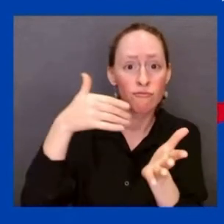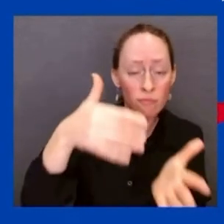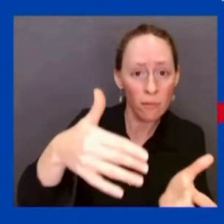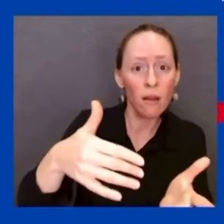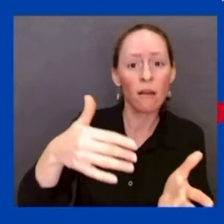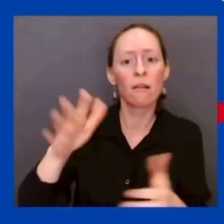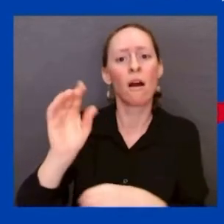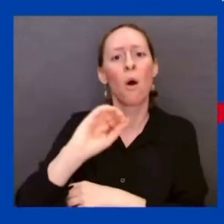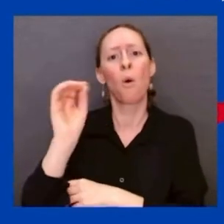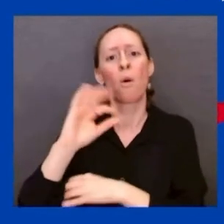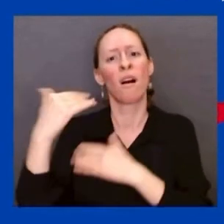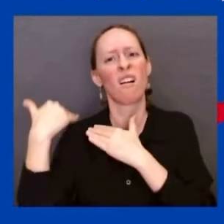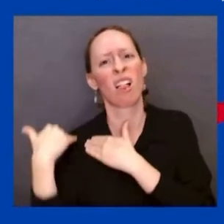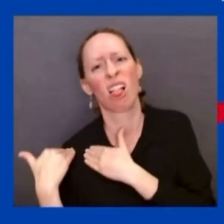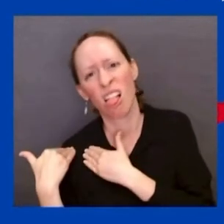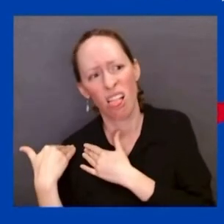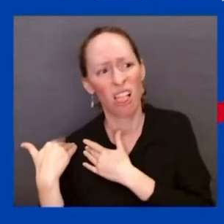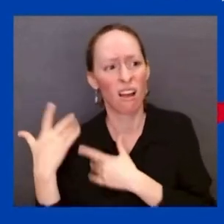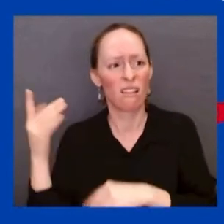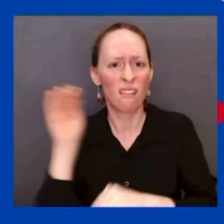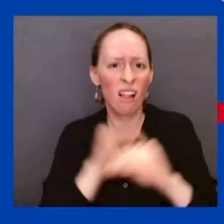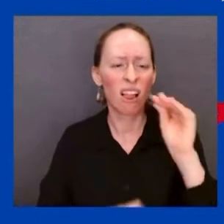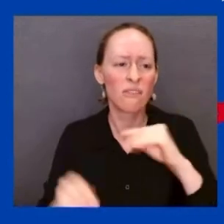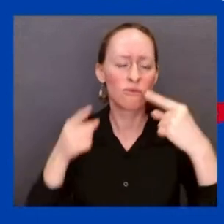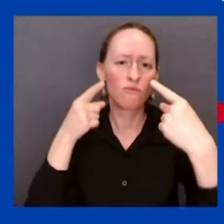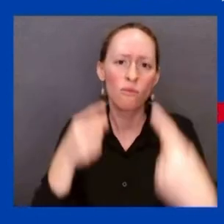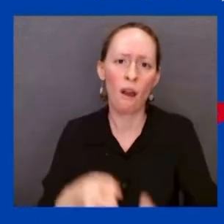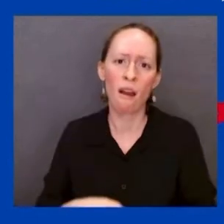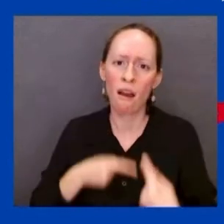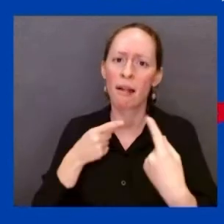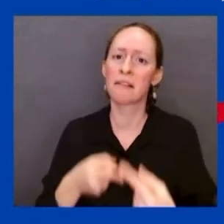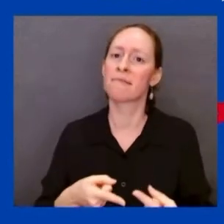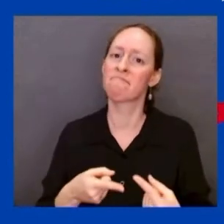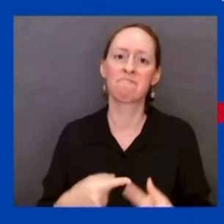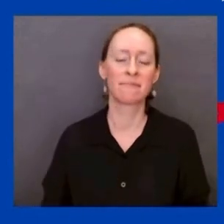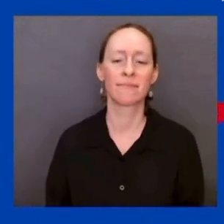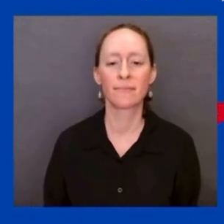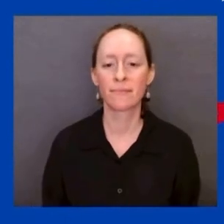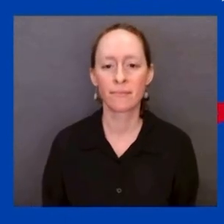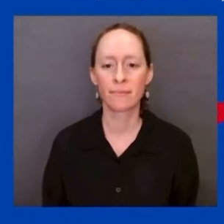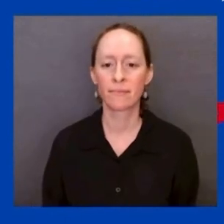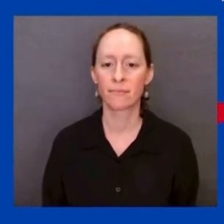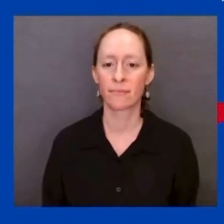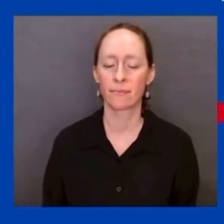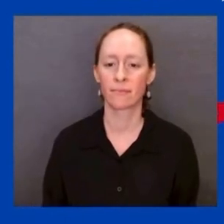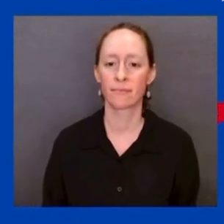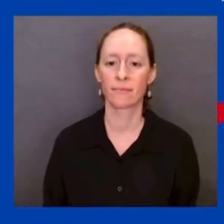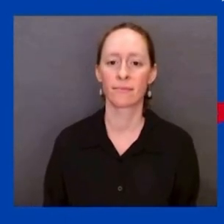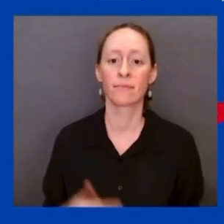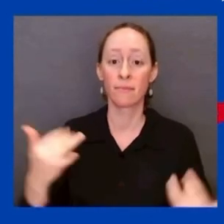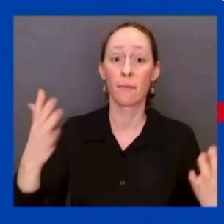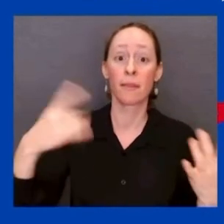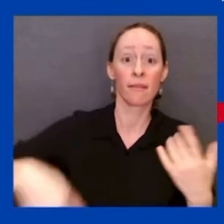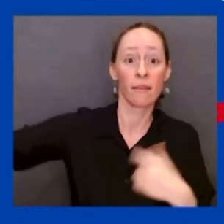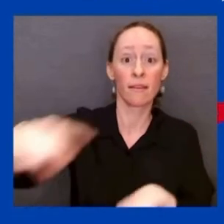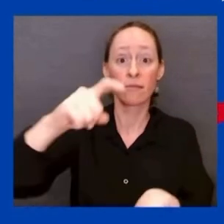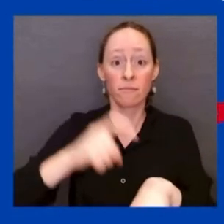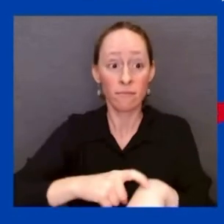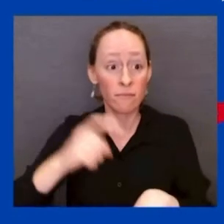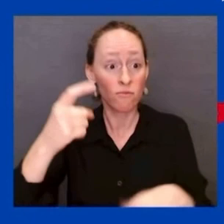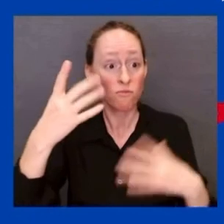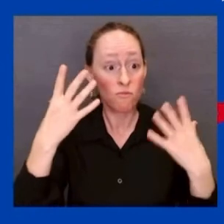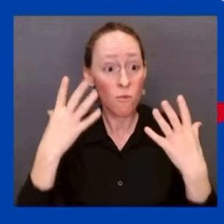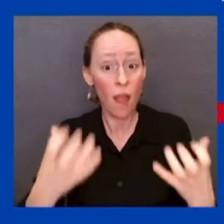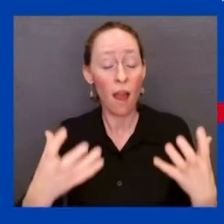administration, many other educators can pursue advanced degrees to help better serve our students and